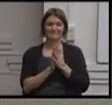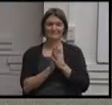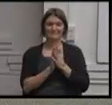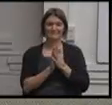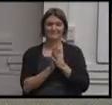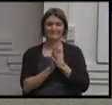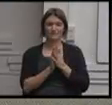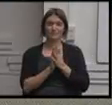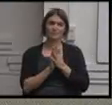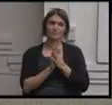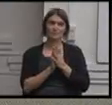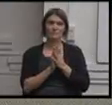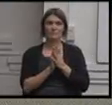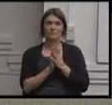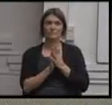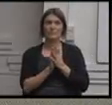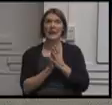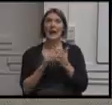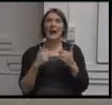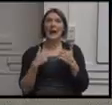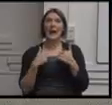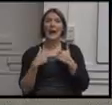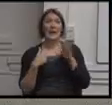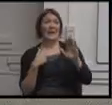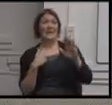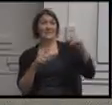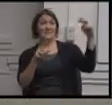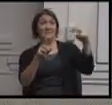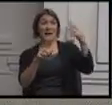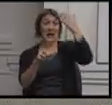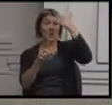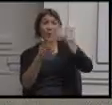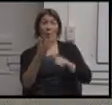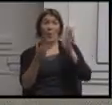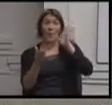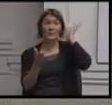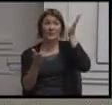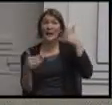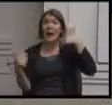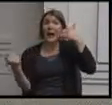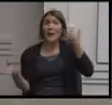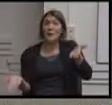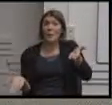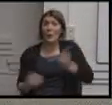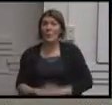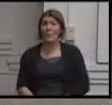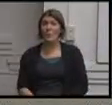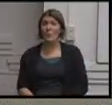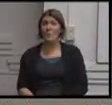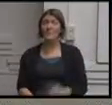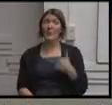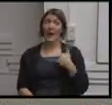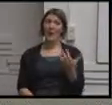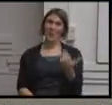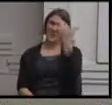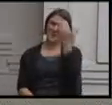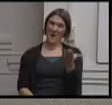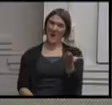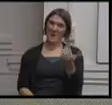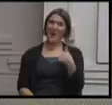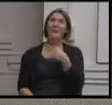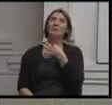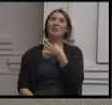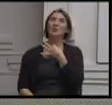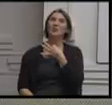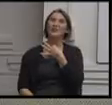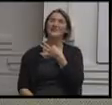I don't know what he's going to present, and I would like to know what he's going to present, because it